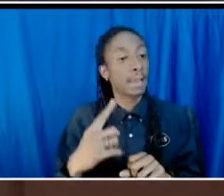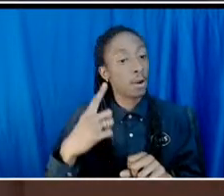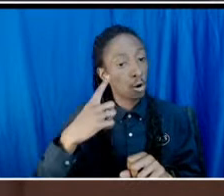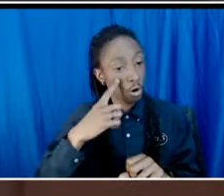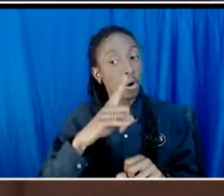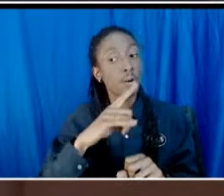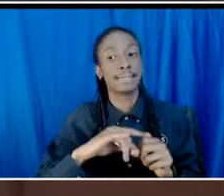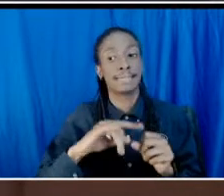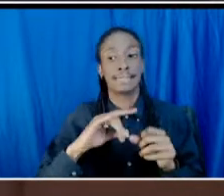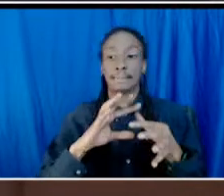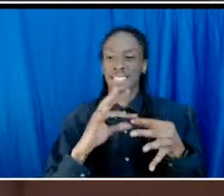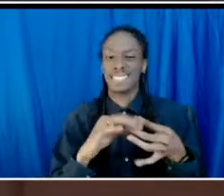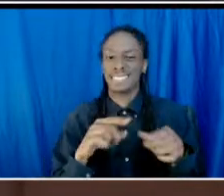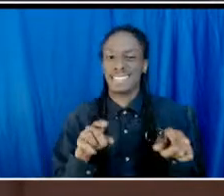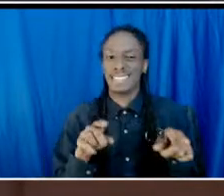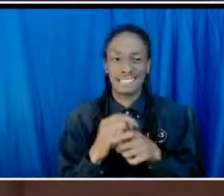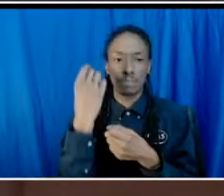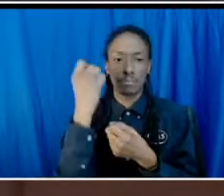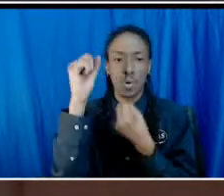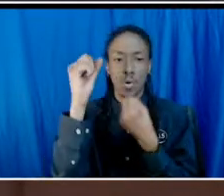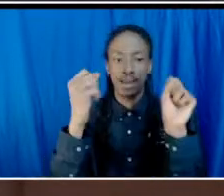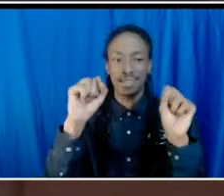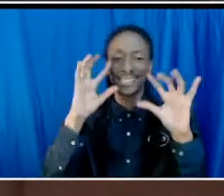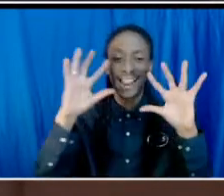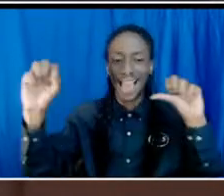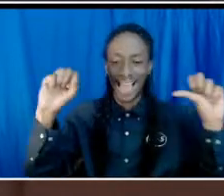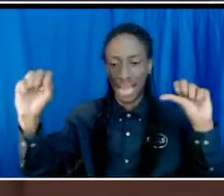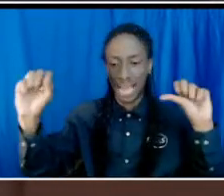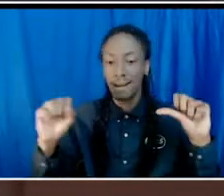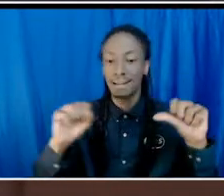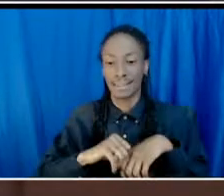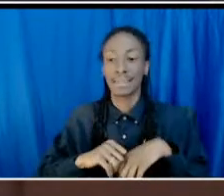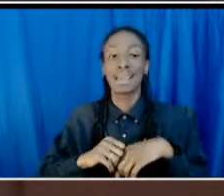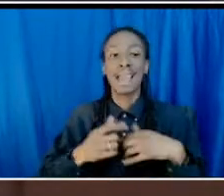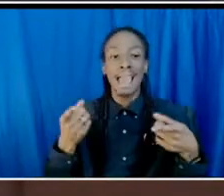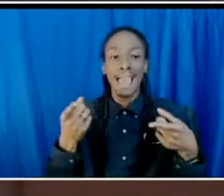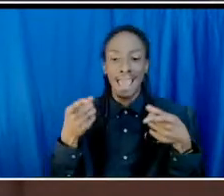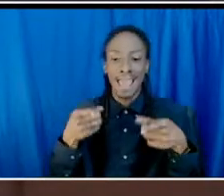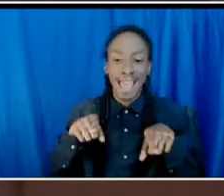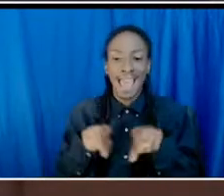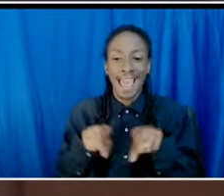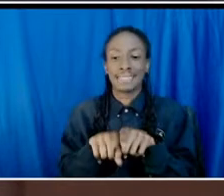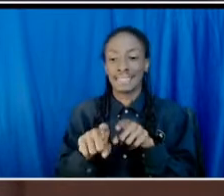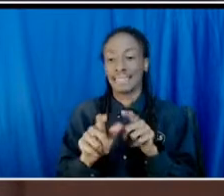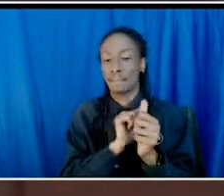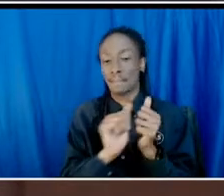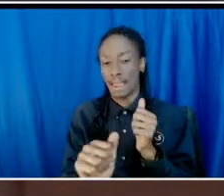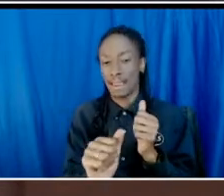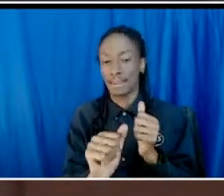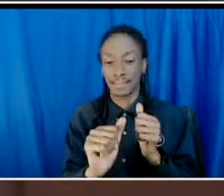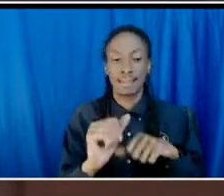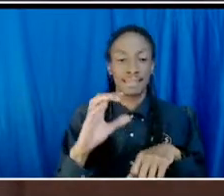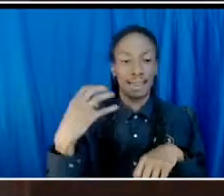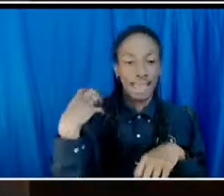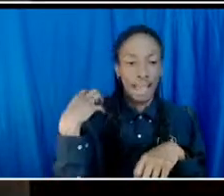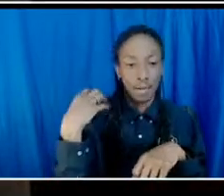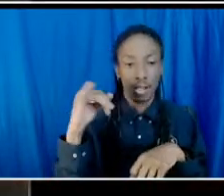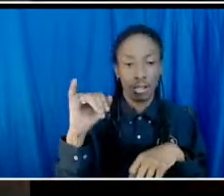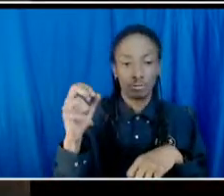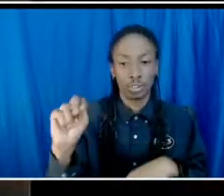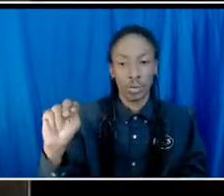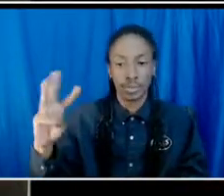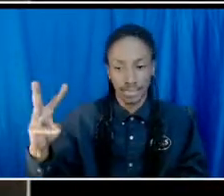protested loudly in front of the department on their way to the Capitol on January 6th. Do